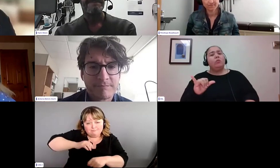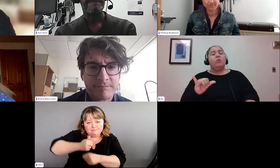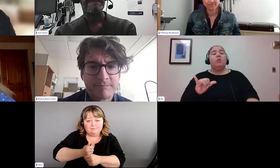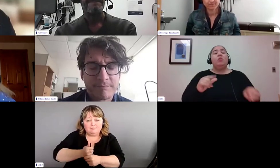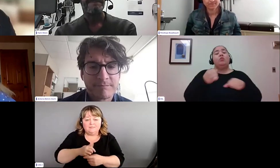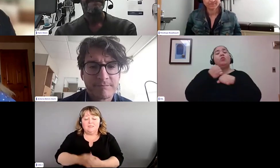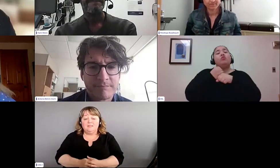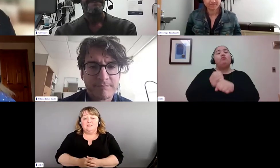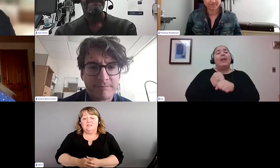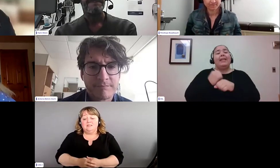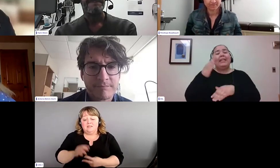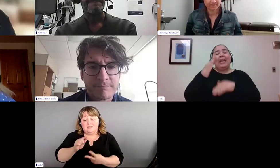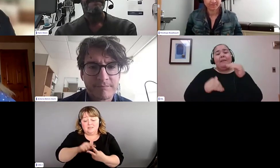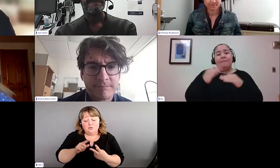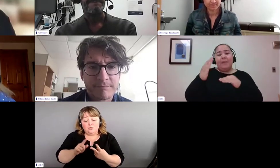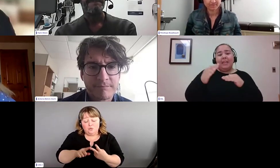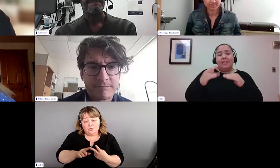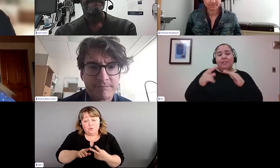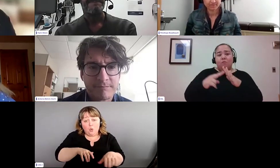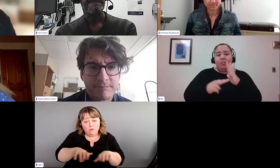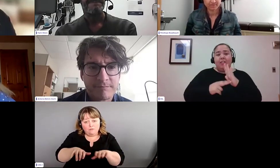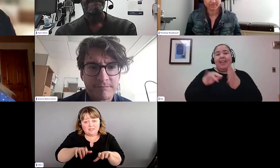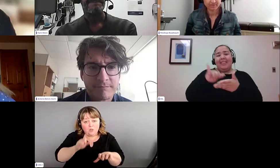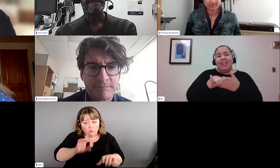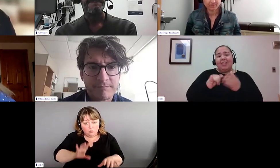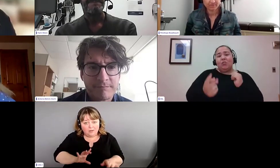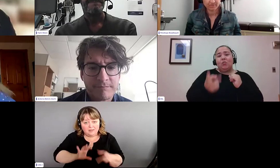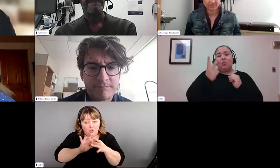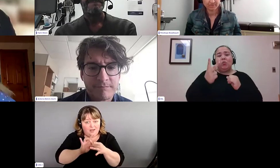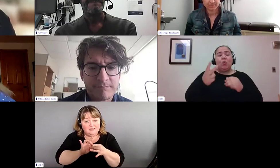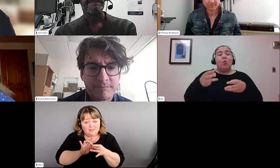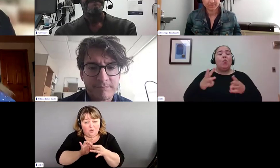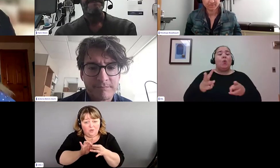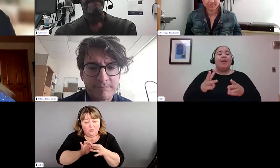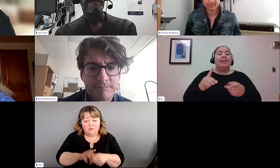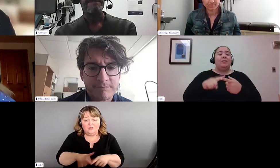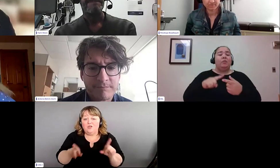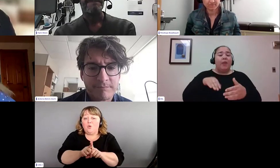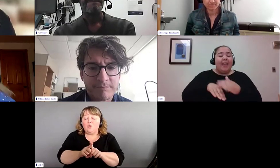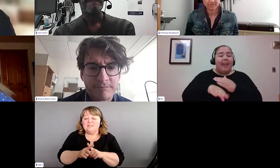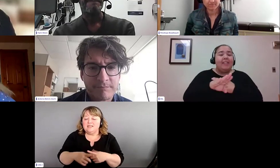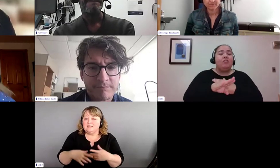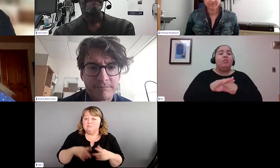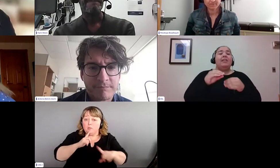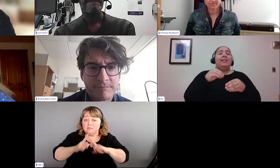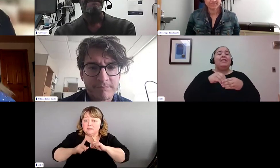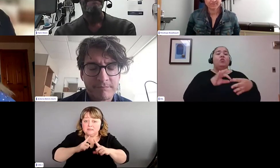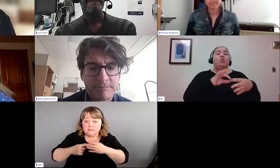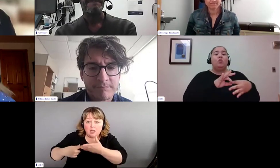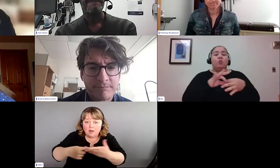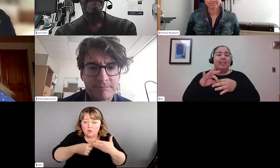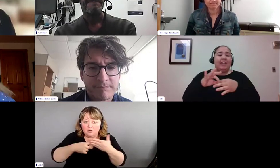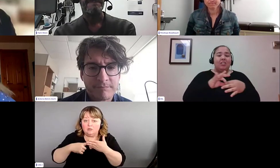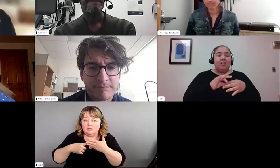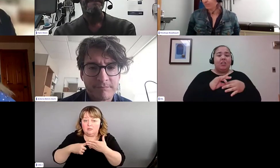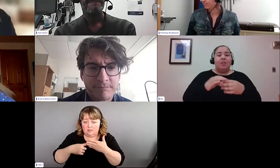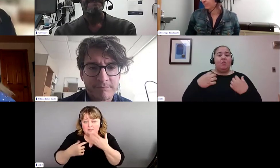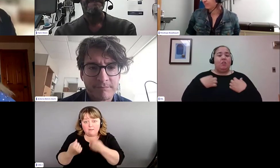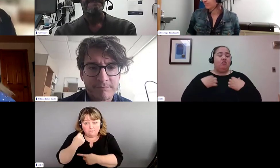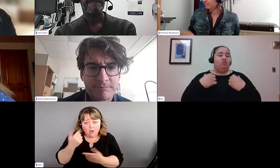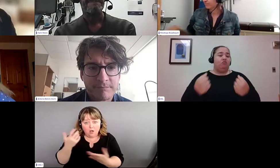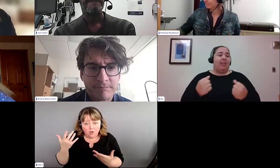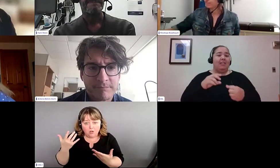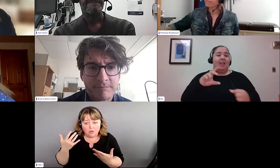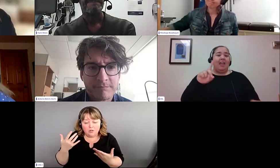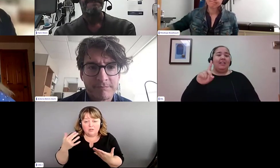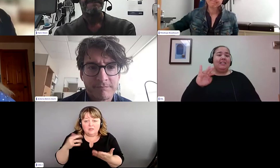create and build bridges. I think these are two ways to enter into relationship. The strength of dialogue